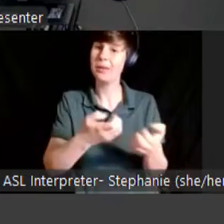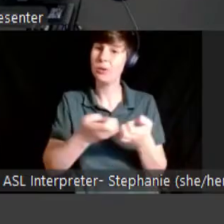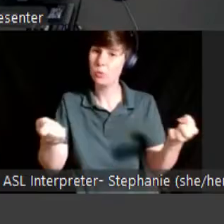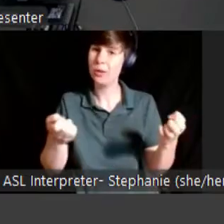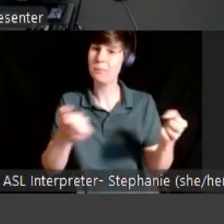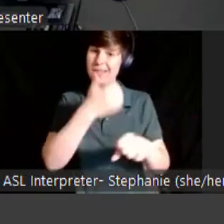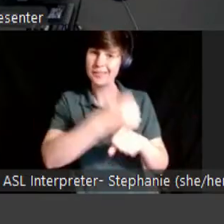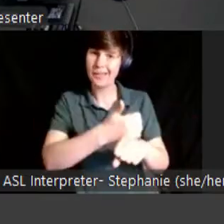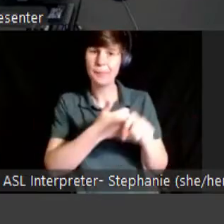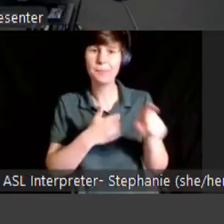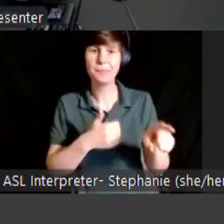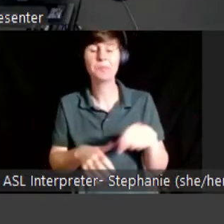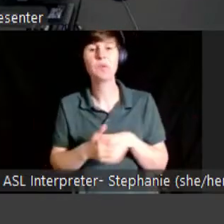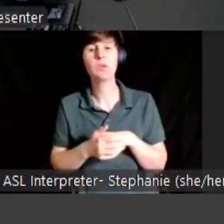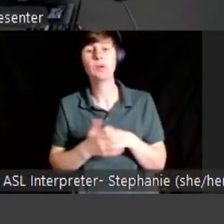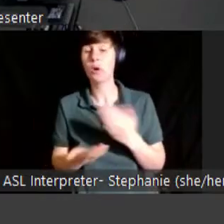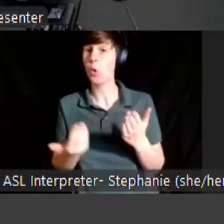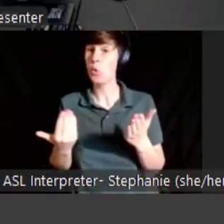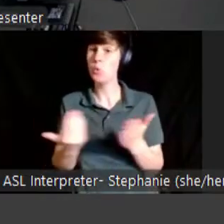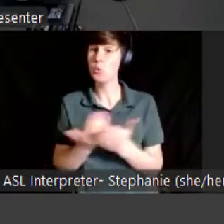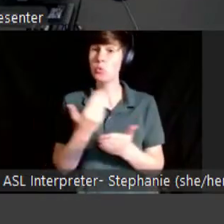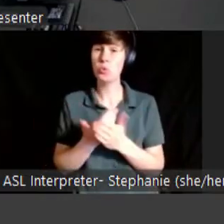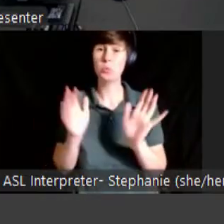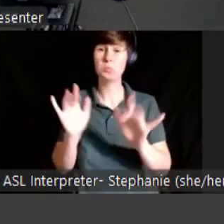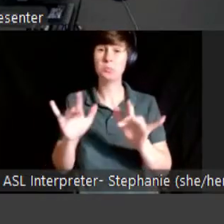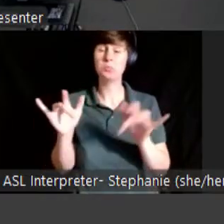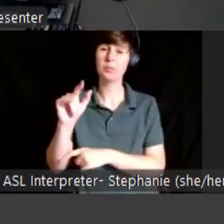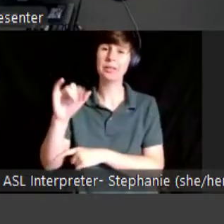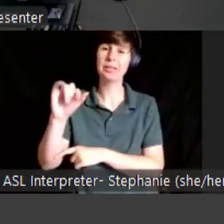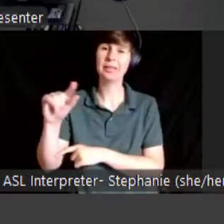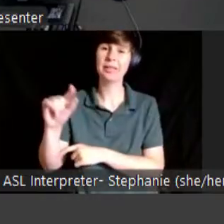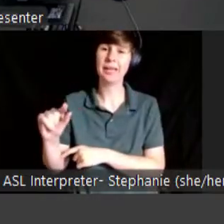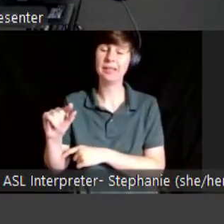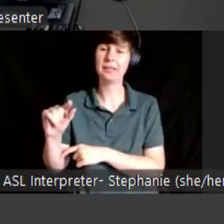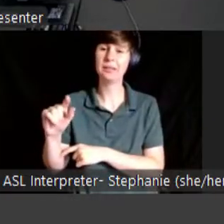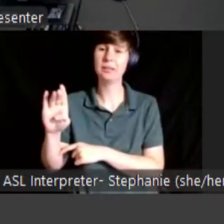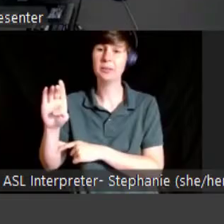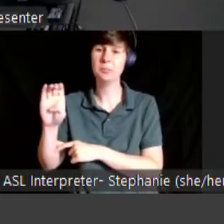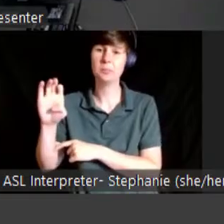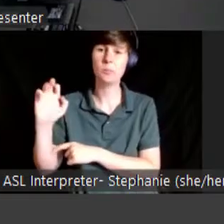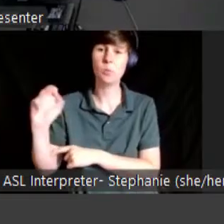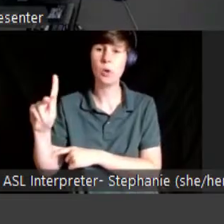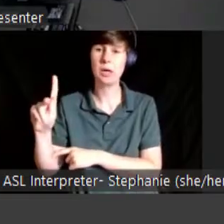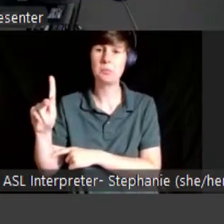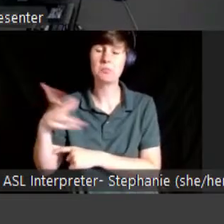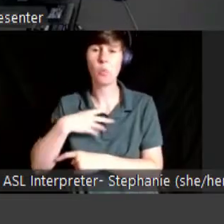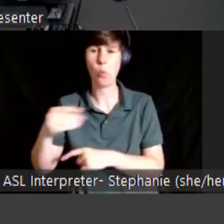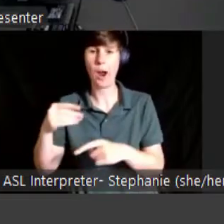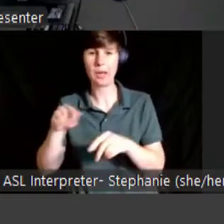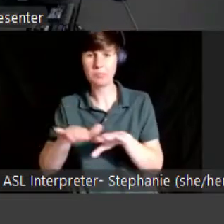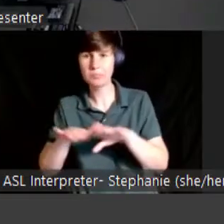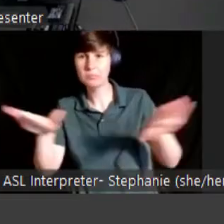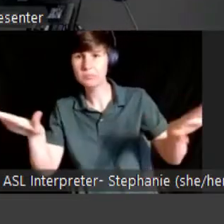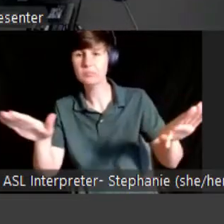new glazed brick tiles surrounding the whole entire area in white and a cement ground